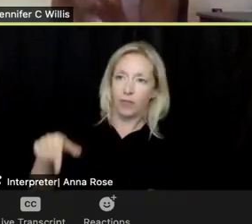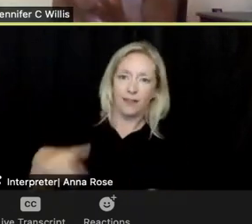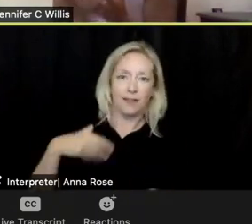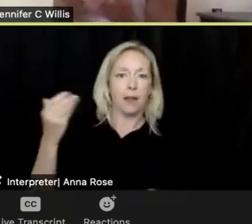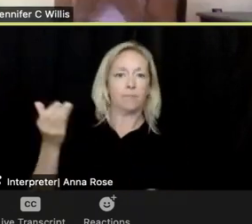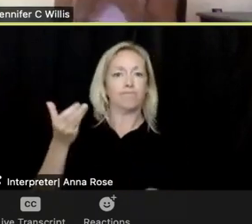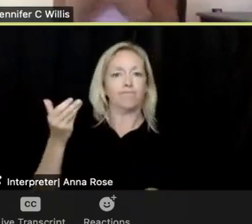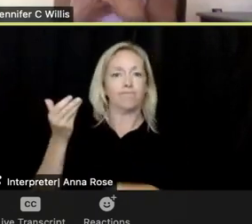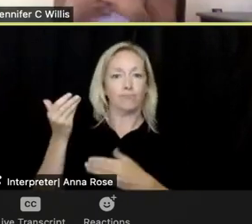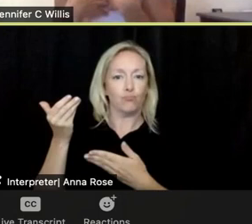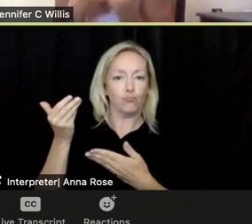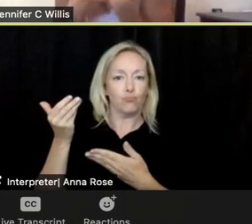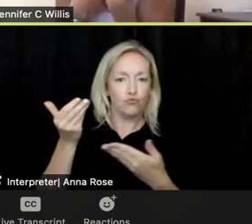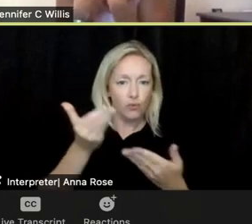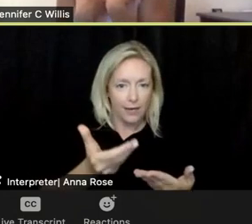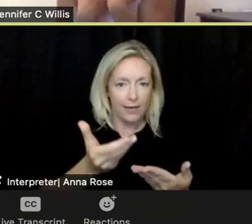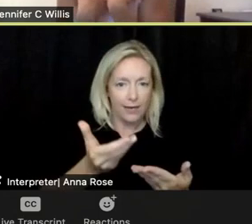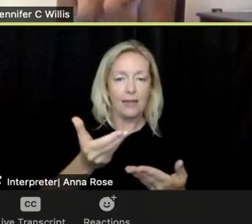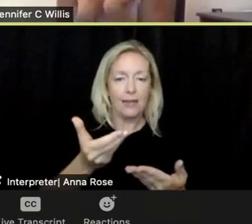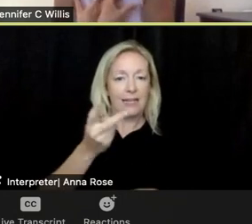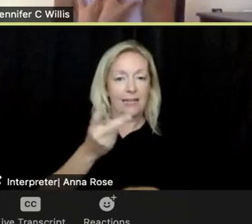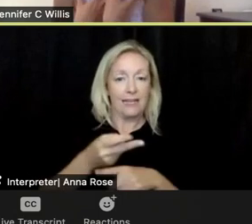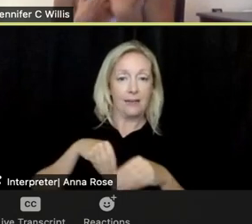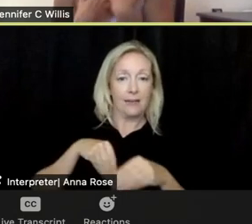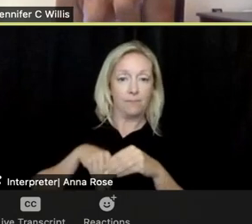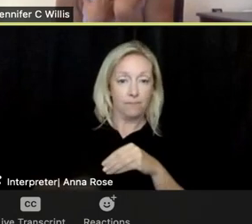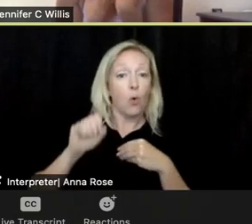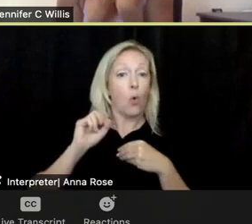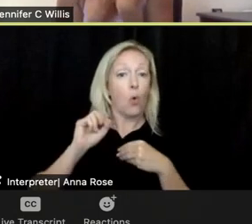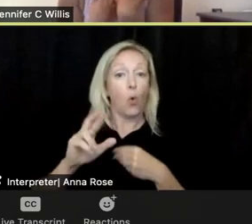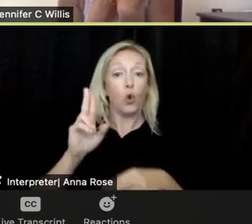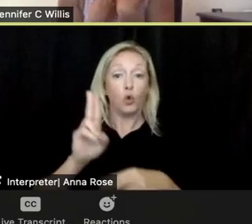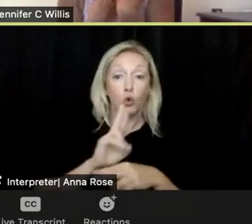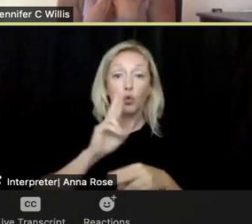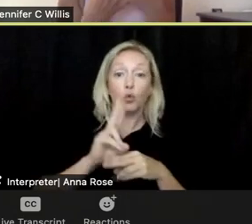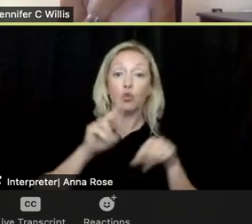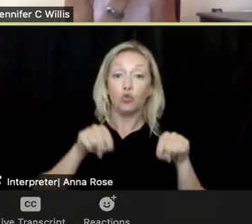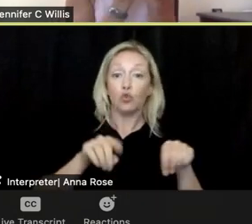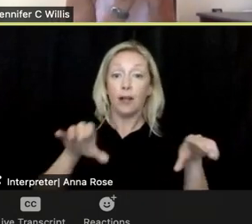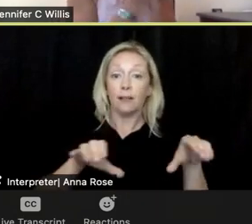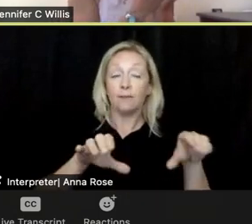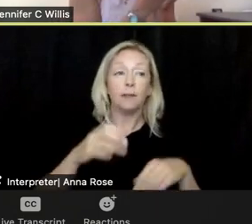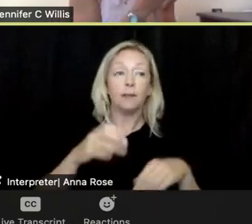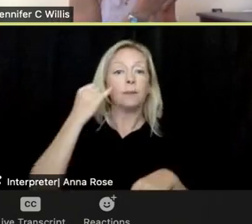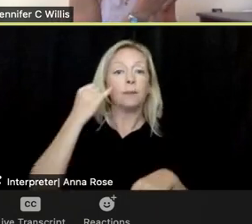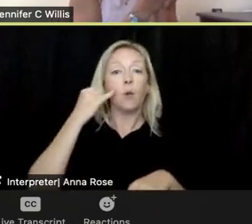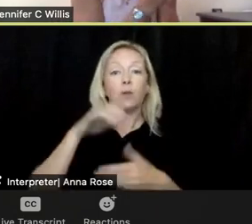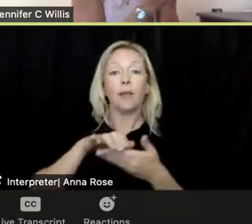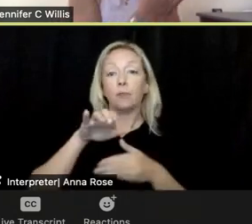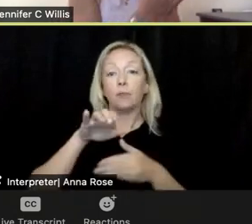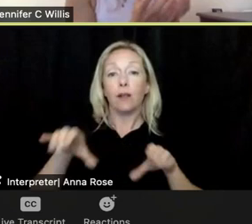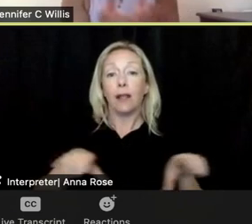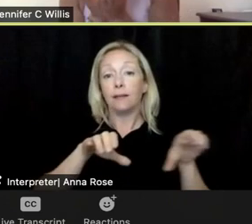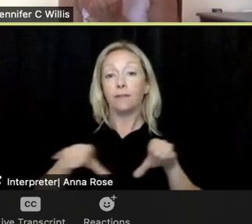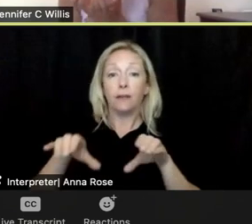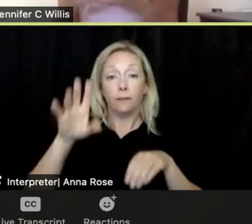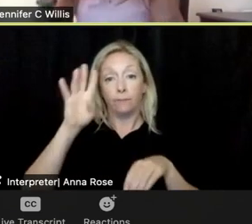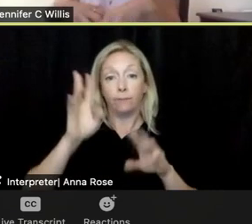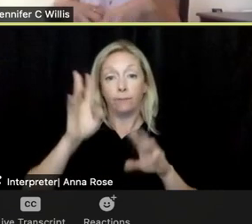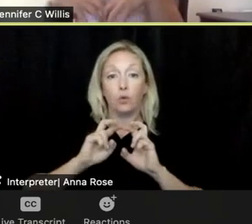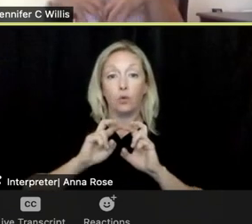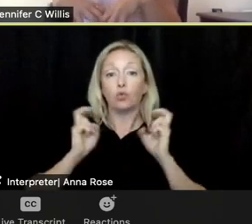I use it there, or I have it with me. If it's an abstract activity like circle time, I take my circle time symbol with